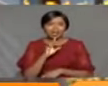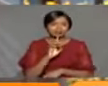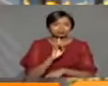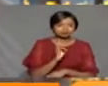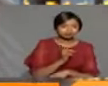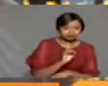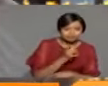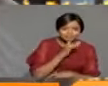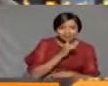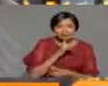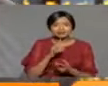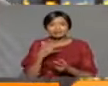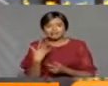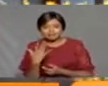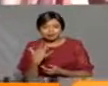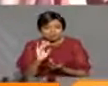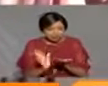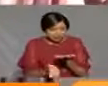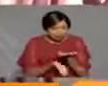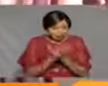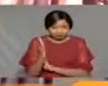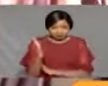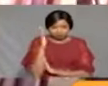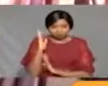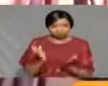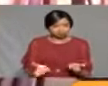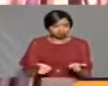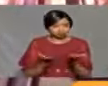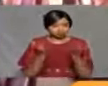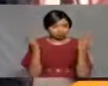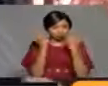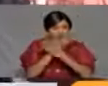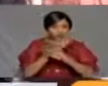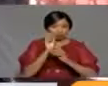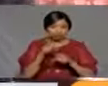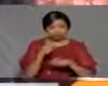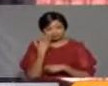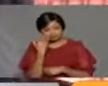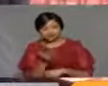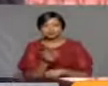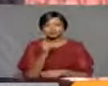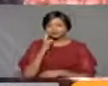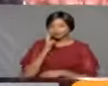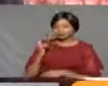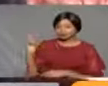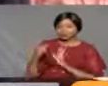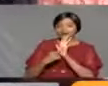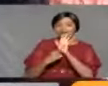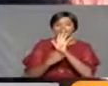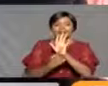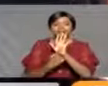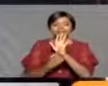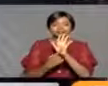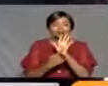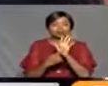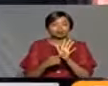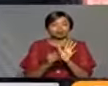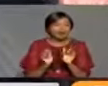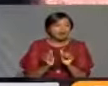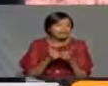security, particularly that night. Asante, karibu. Karibu. Duke Nyakundi shows us how the enumeration will take place